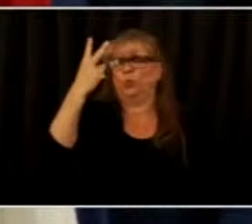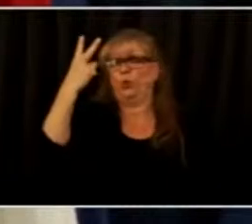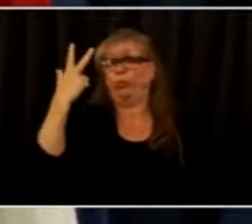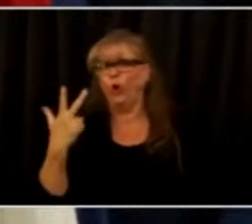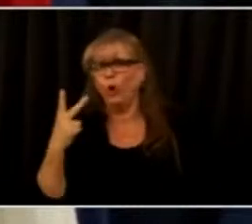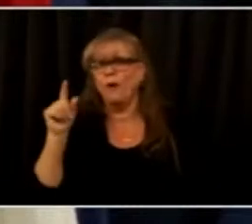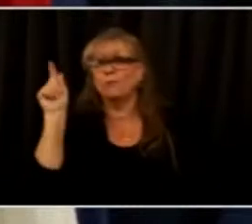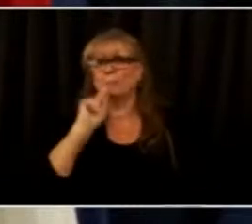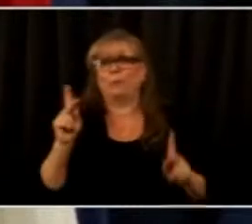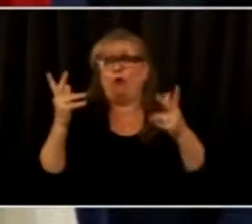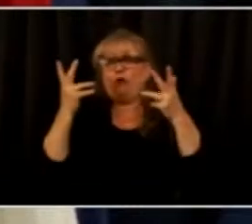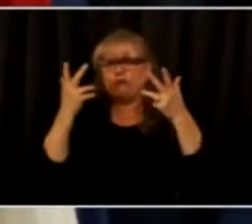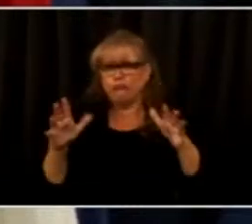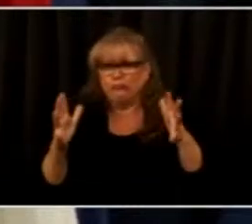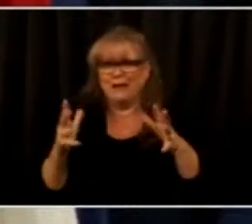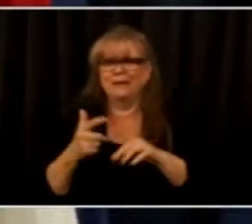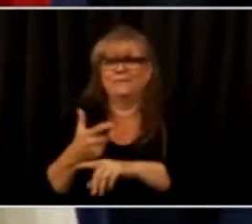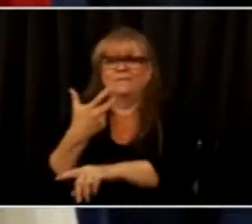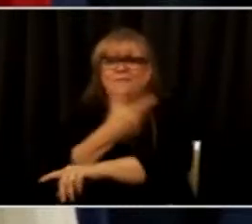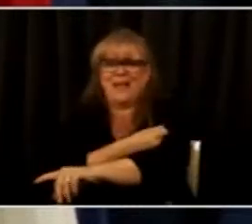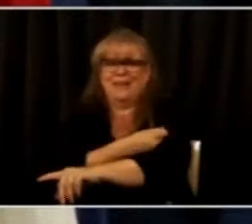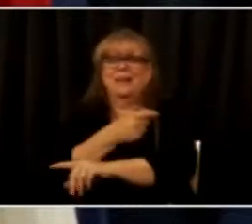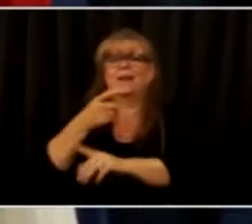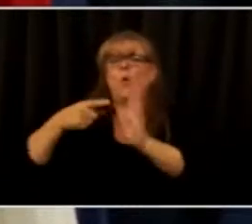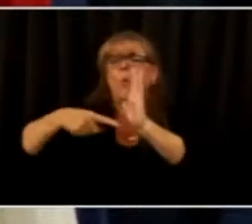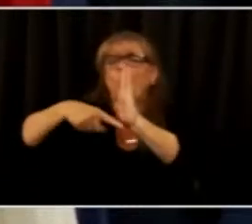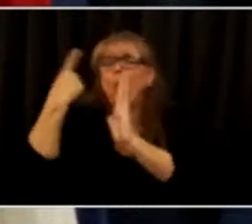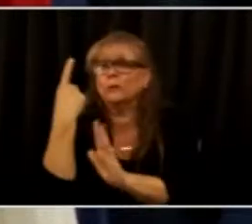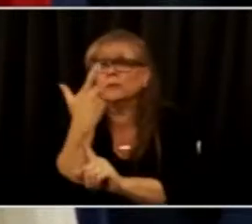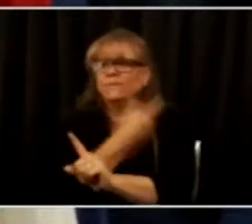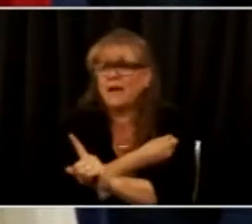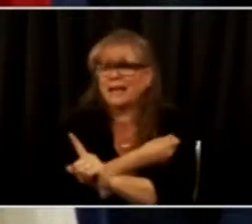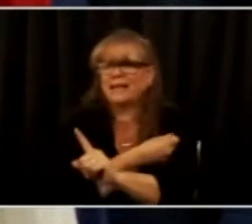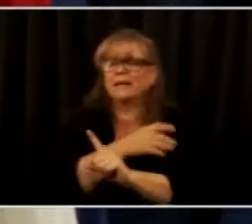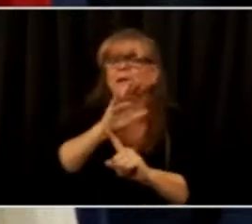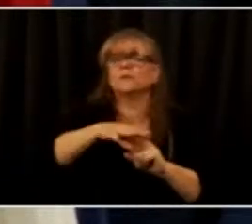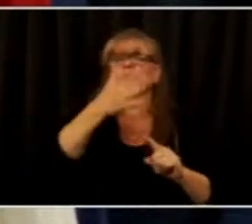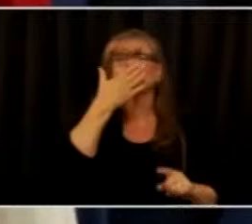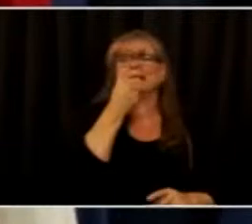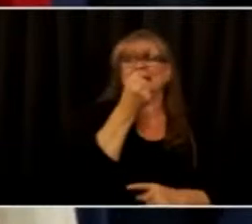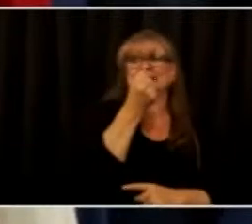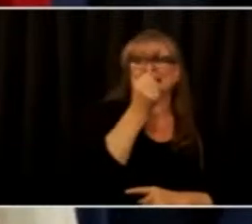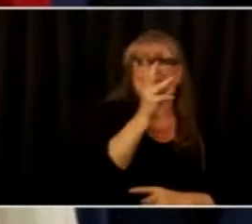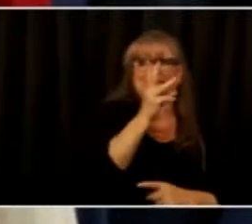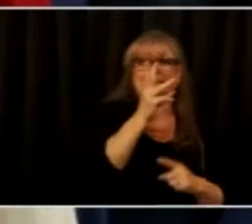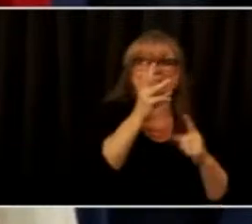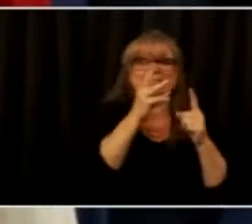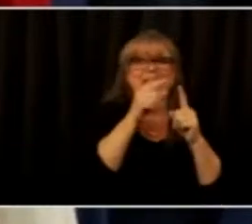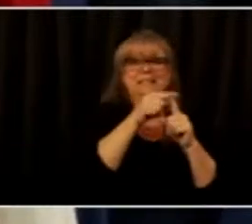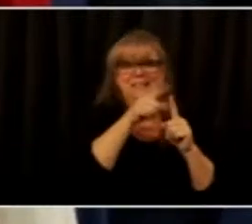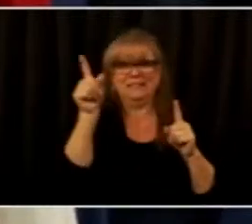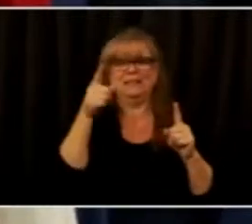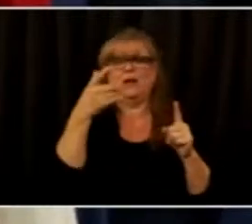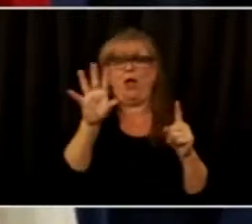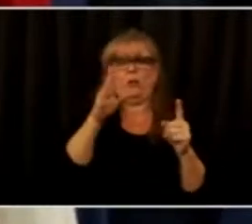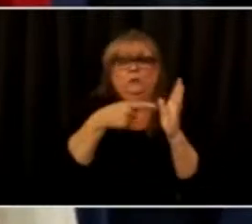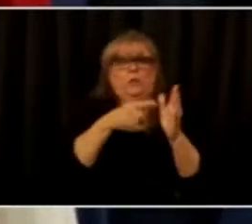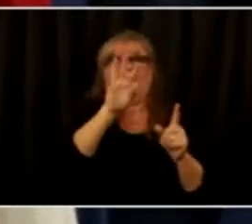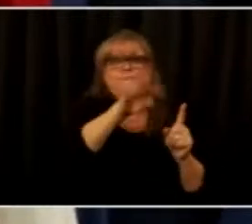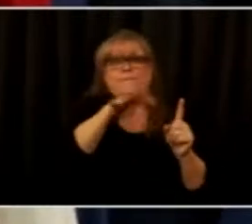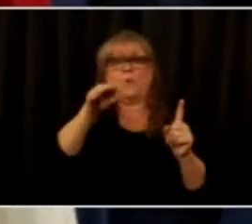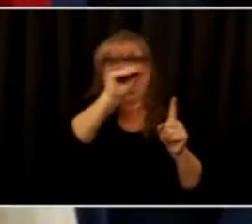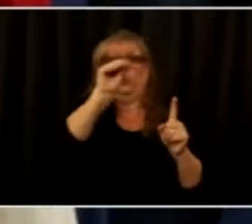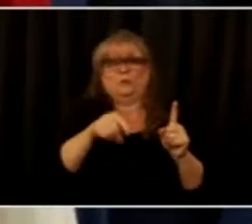to 29-year-olds, only 44% have gotten 1 dose. And so that's the reason we're seeing more young people in our hospitals, is because less are